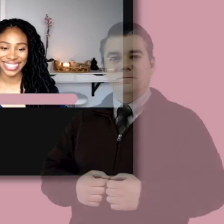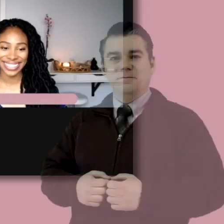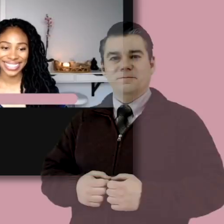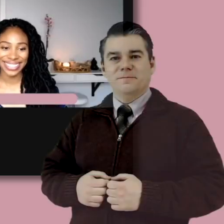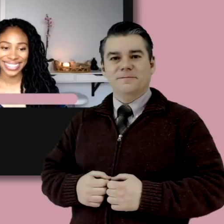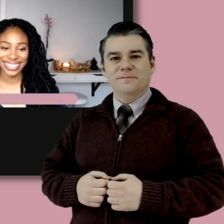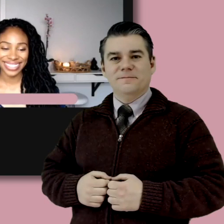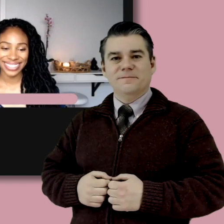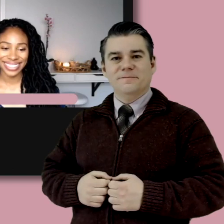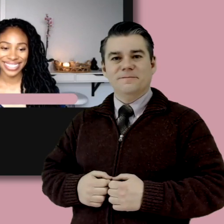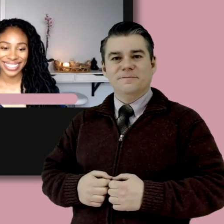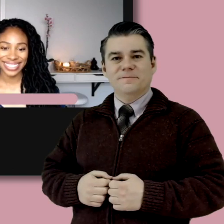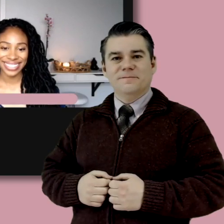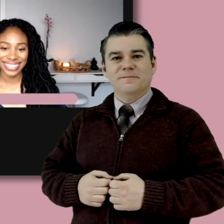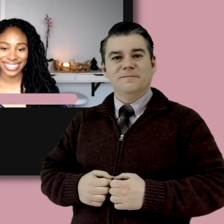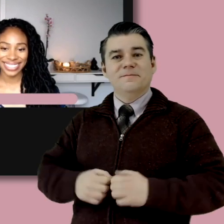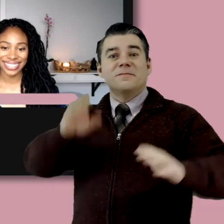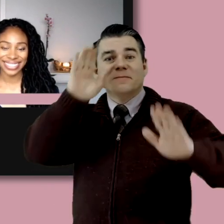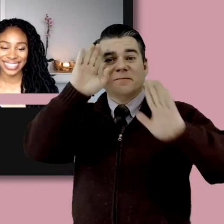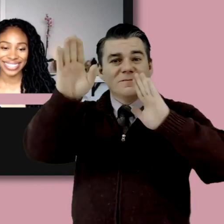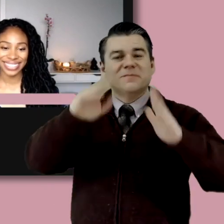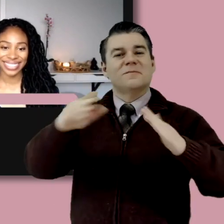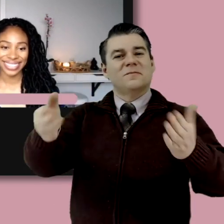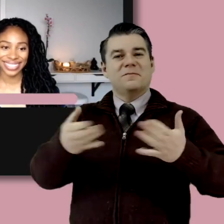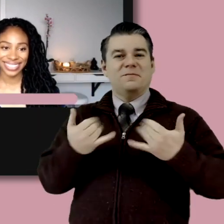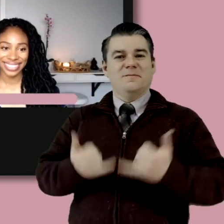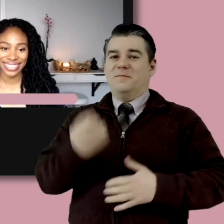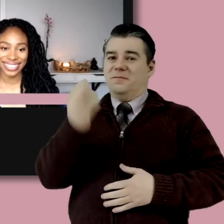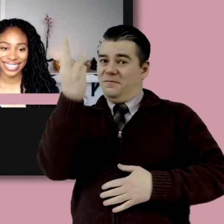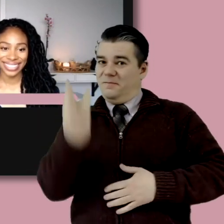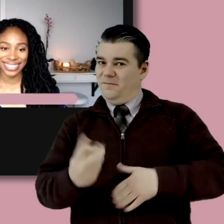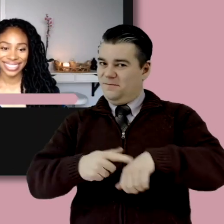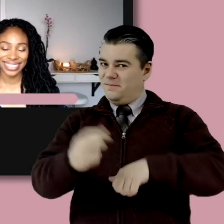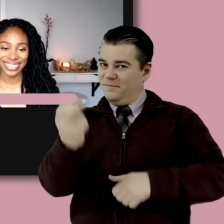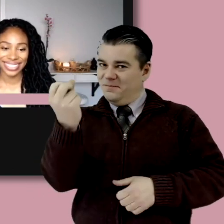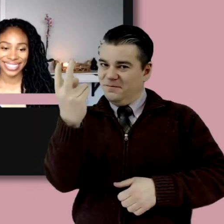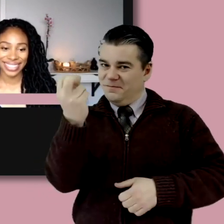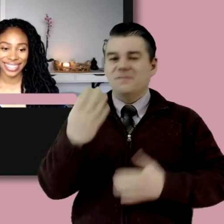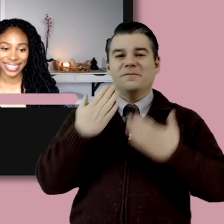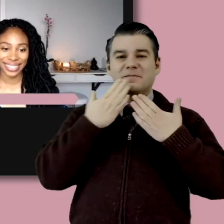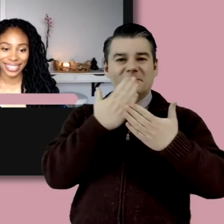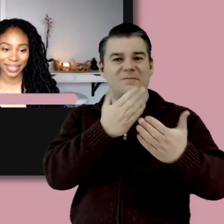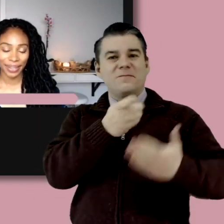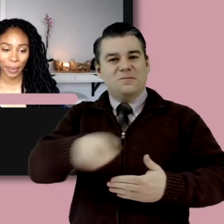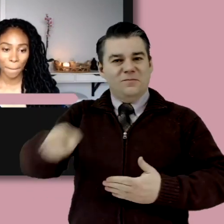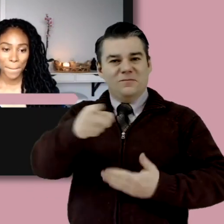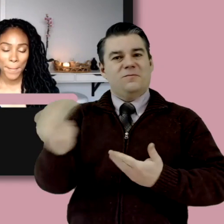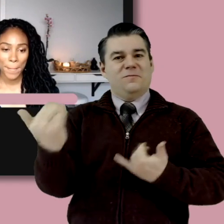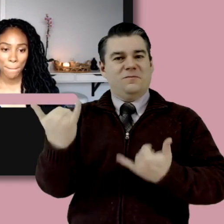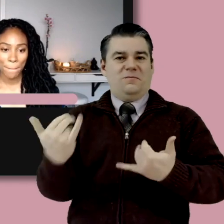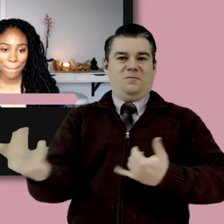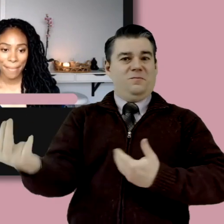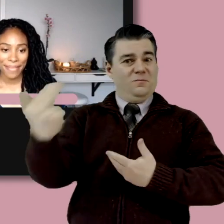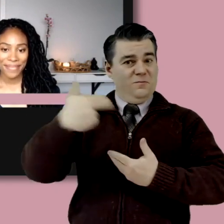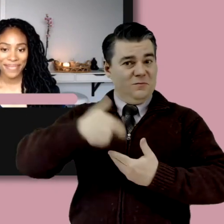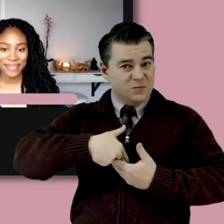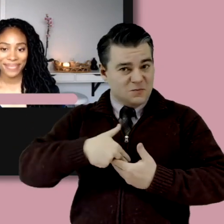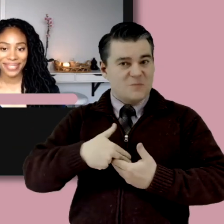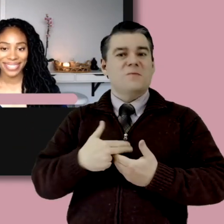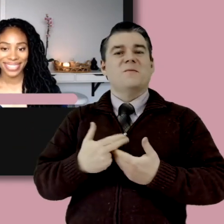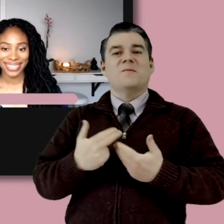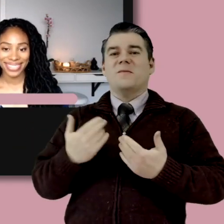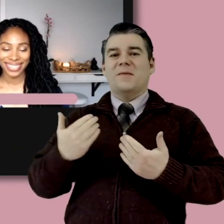Hello and welcome to this week's episode of Wednesdays at Noon. Thank you so much to everyone who is joining us